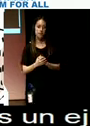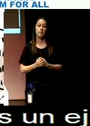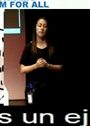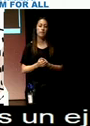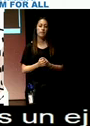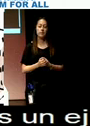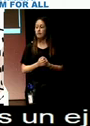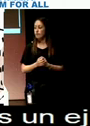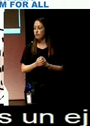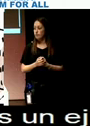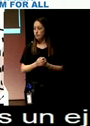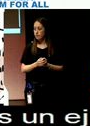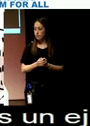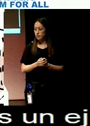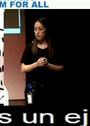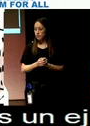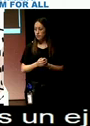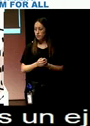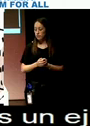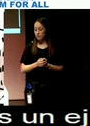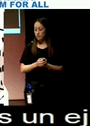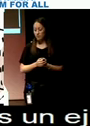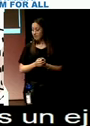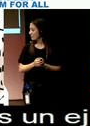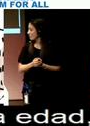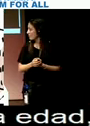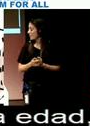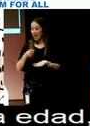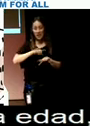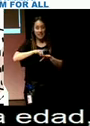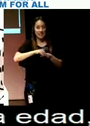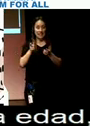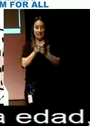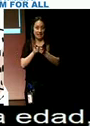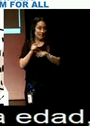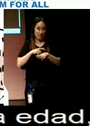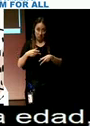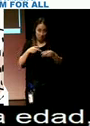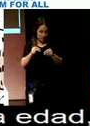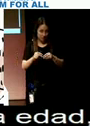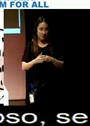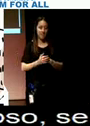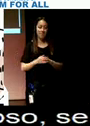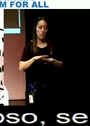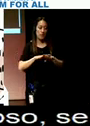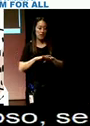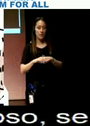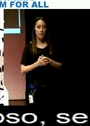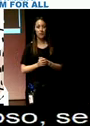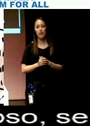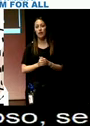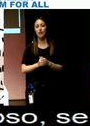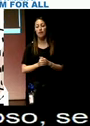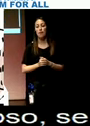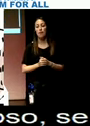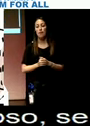Of course, you can also see these numbers. Time is running out, so I better run. So basically, to give you an